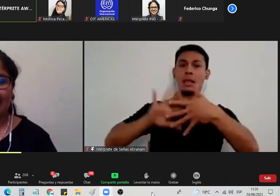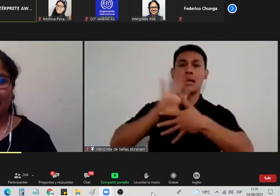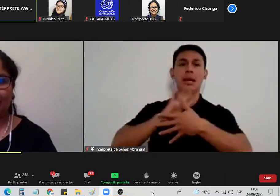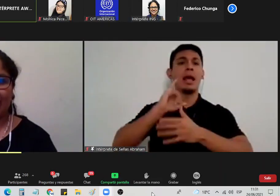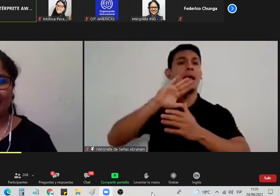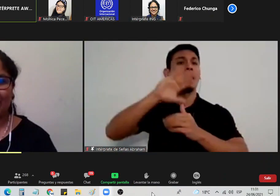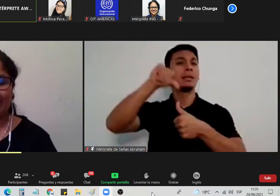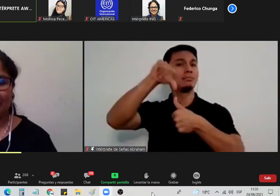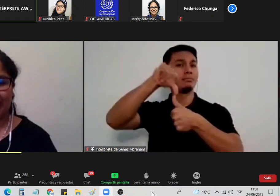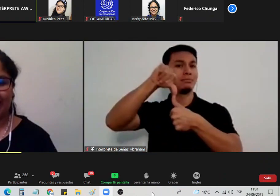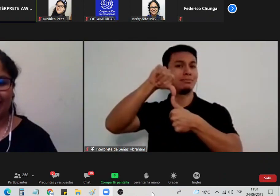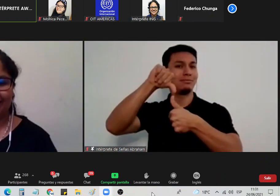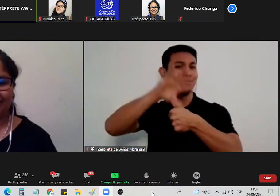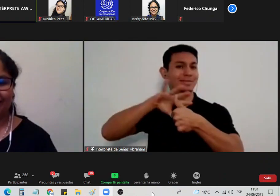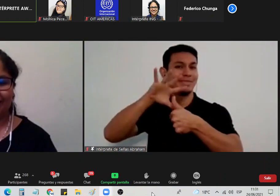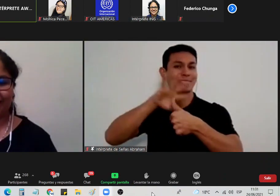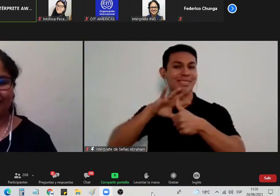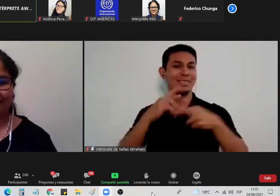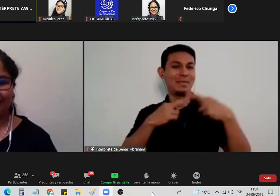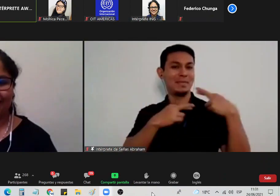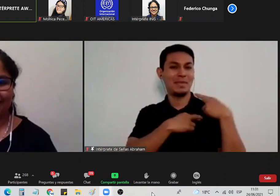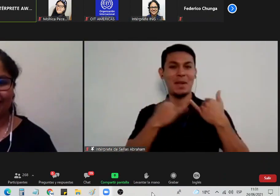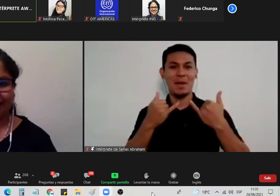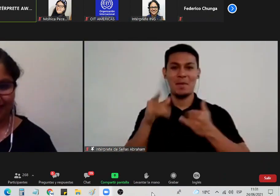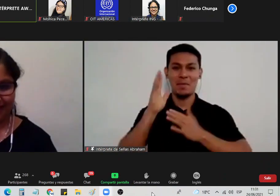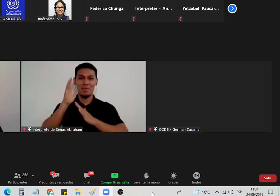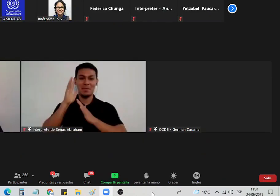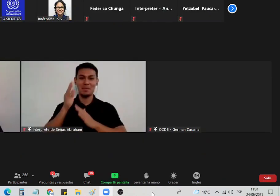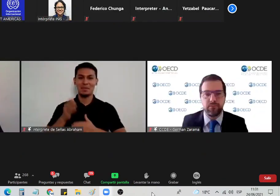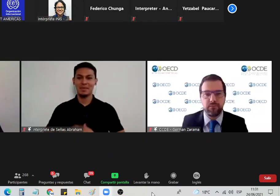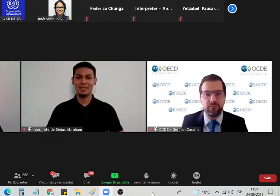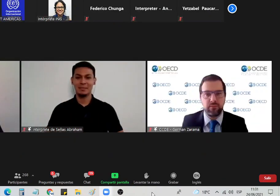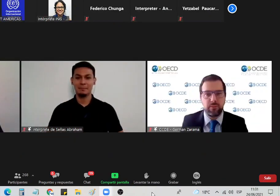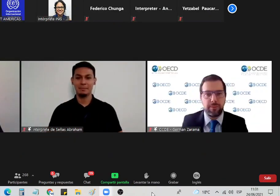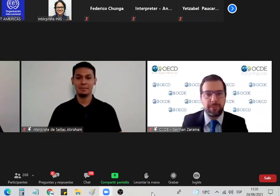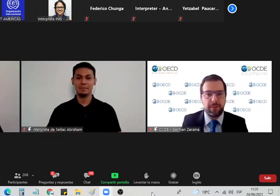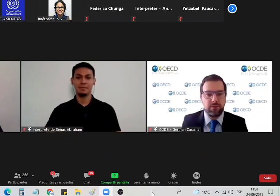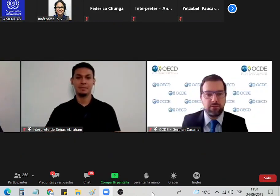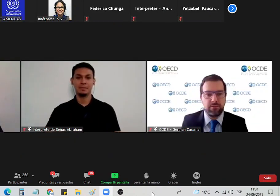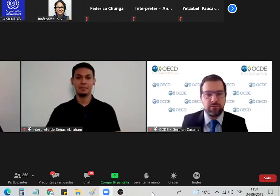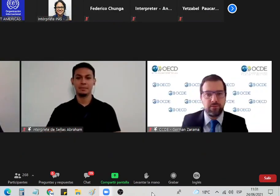in latin america and caribbean who will moderate this panel